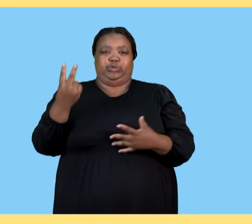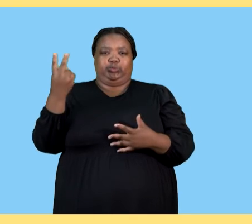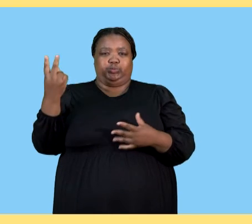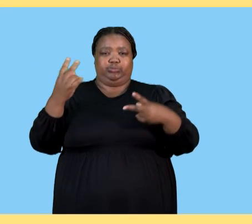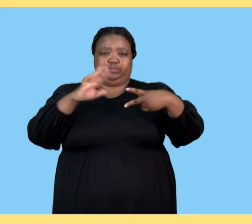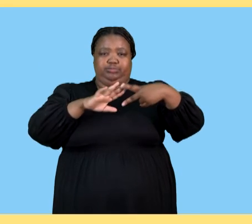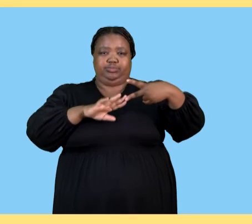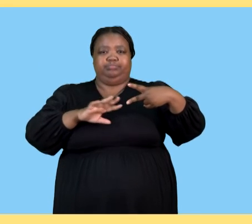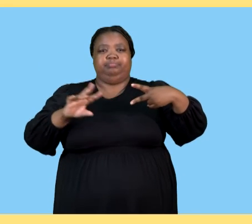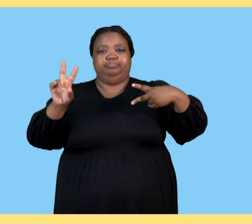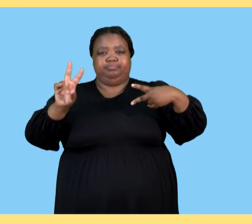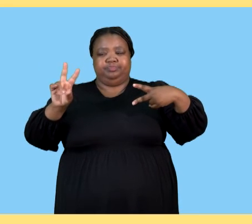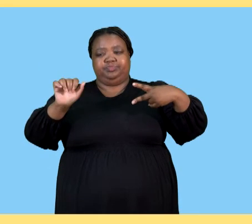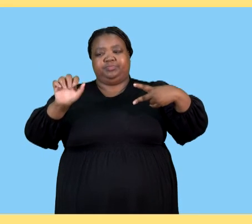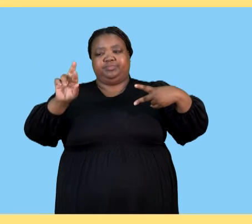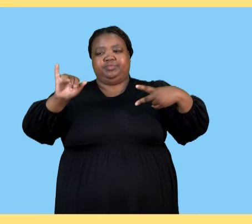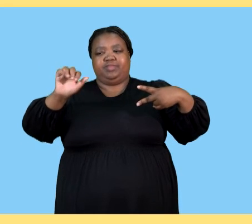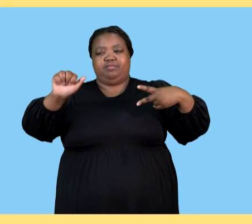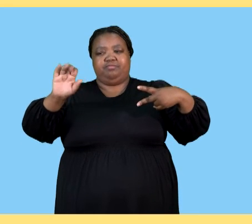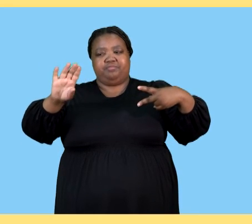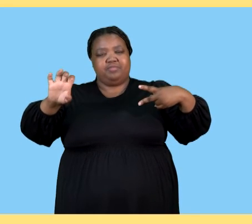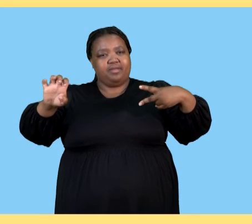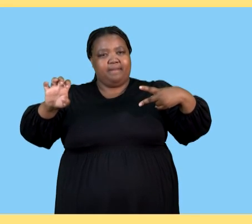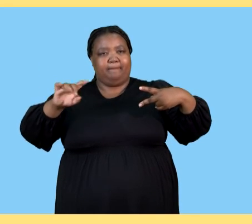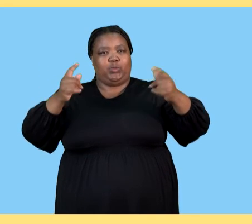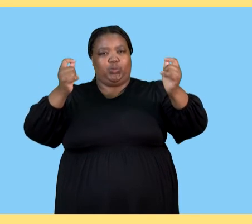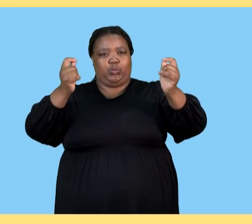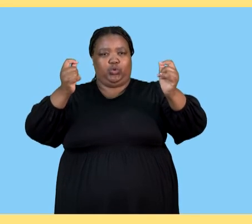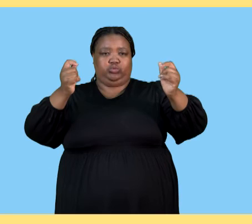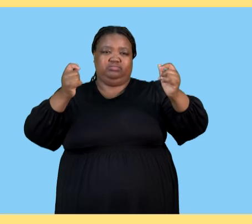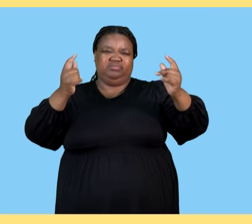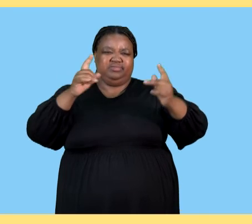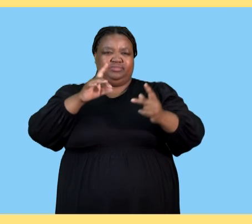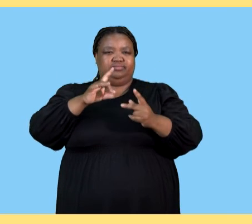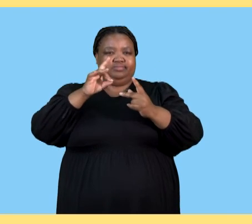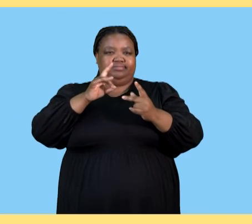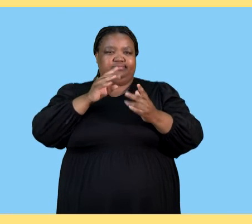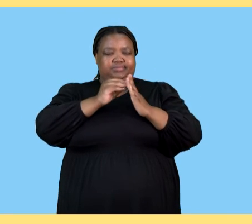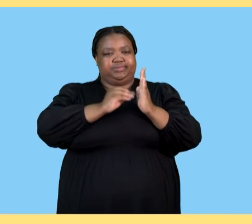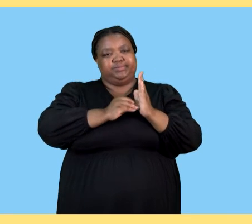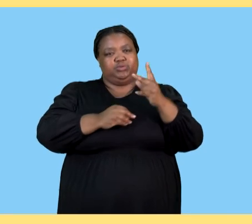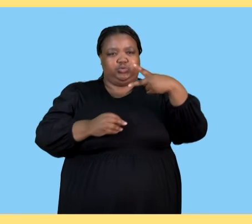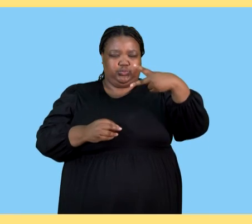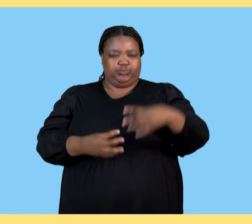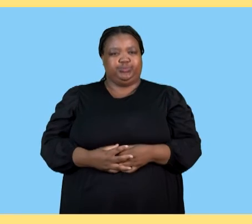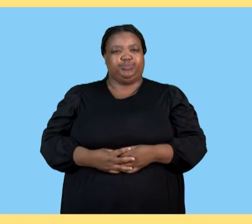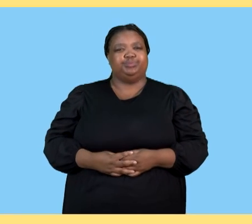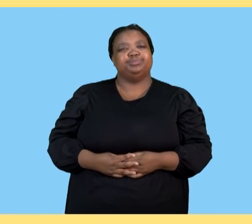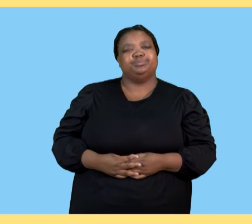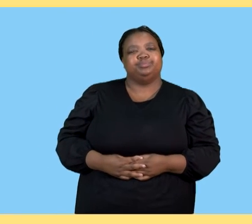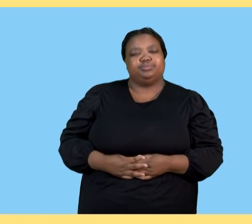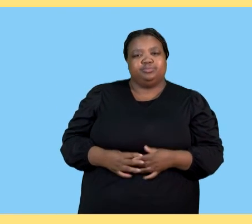list two variable costs from the list below. Two variable costs from the list below.